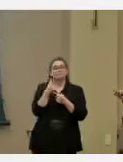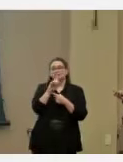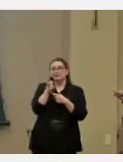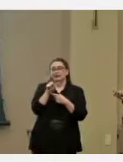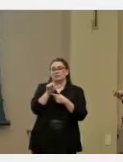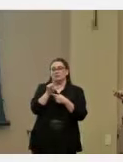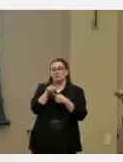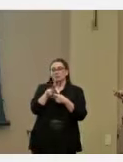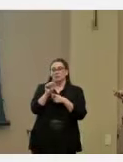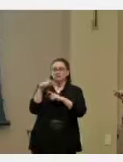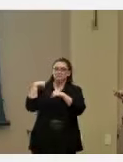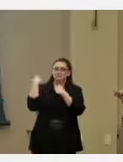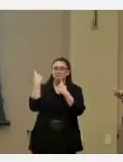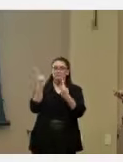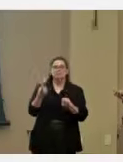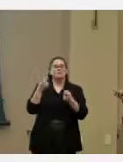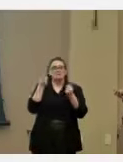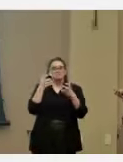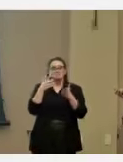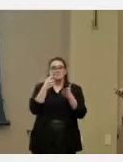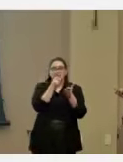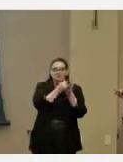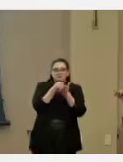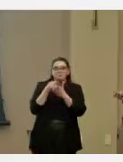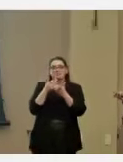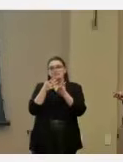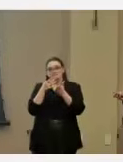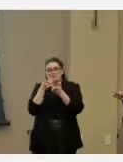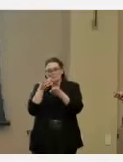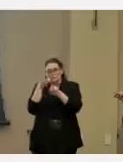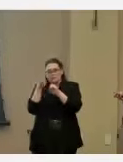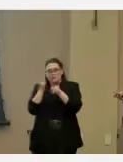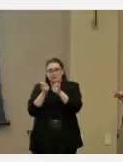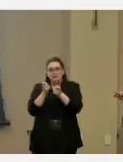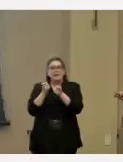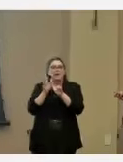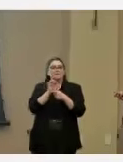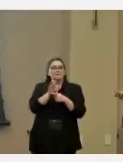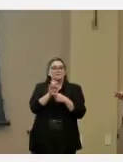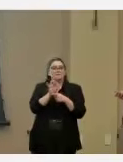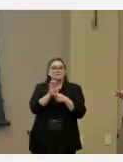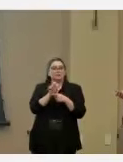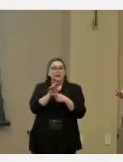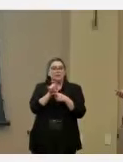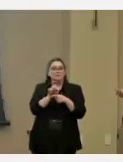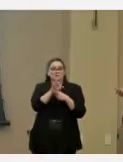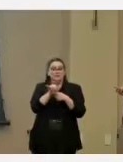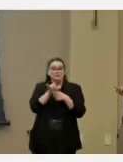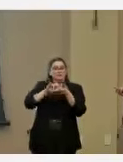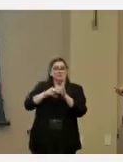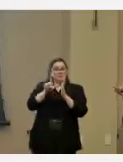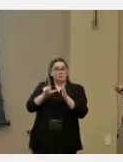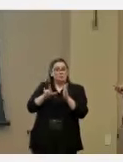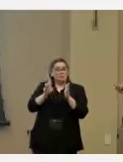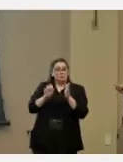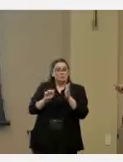long time, had been treated with multiple therapeutics, and were refractory. So they had moderate to severe lupus.